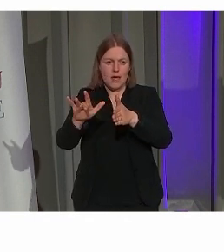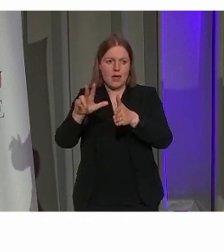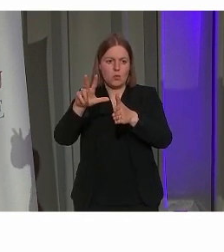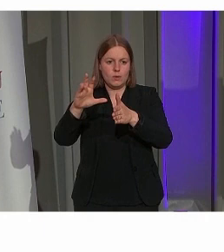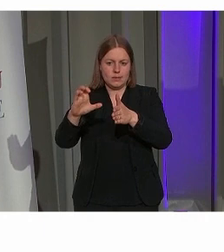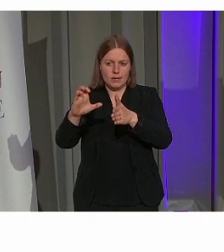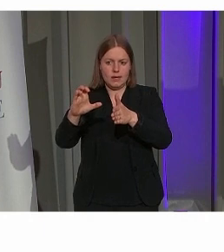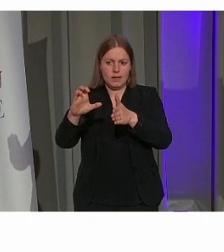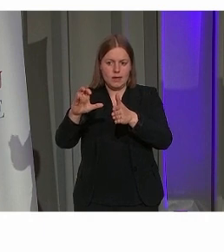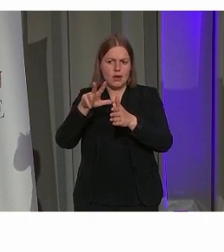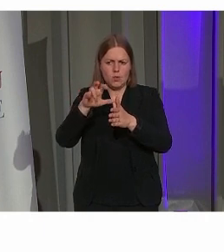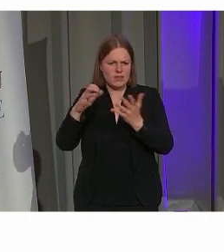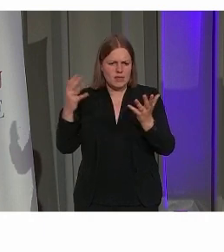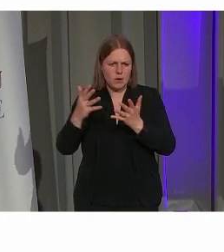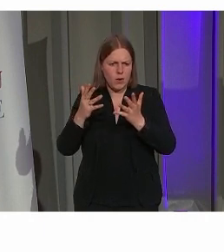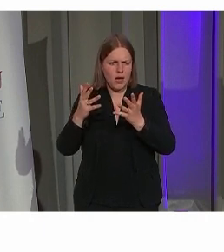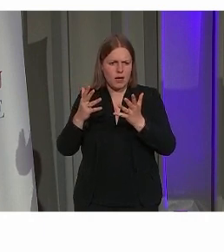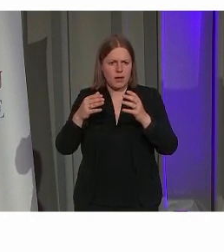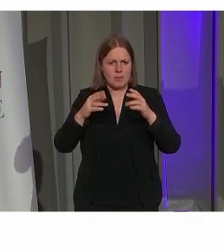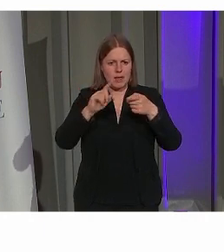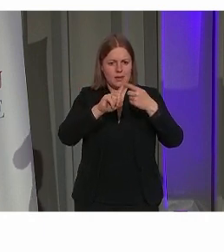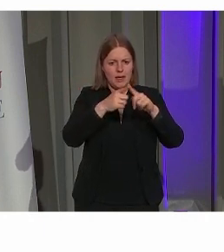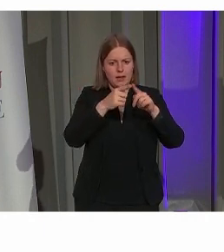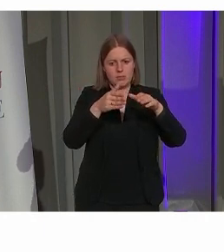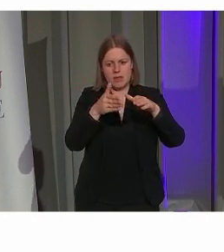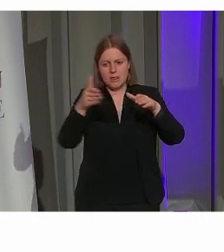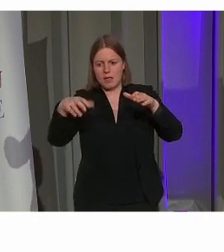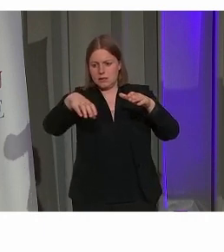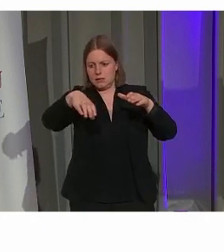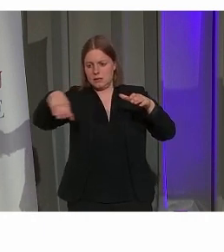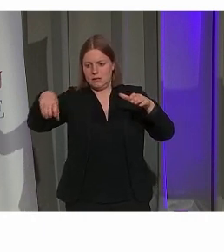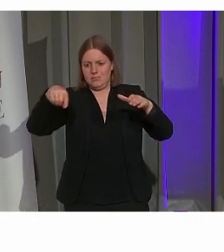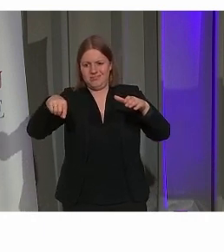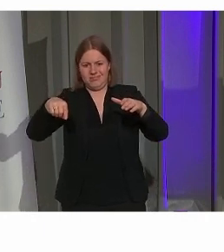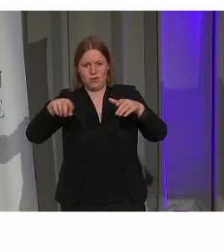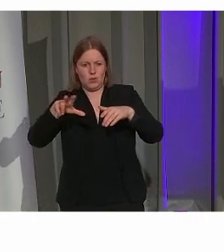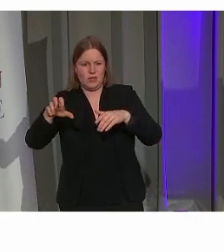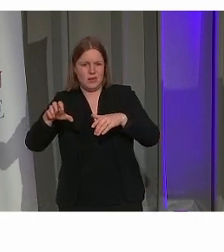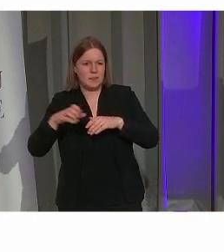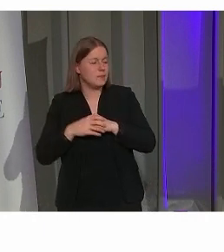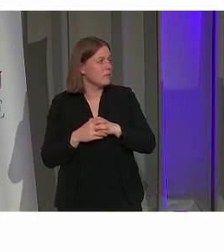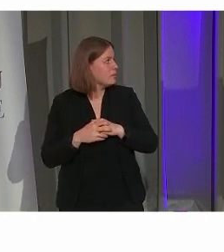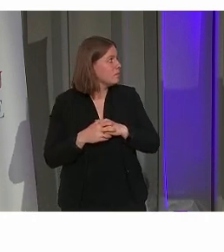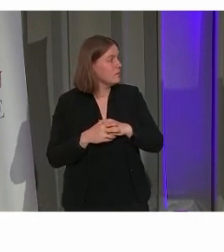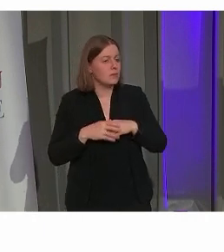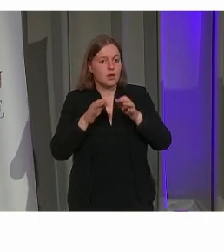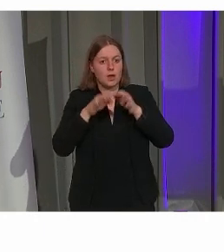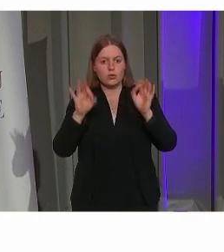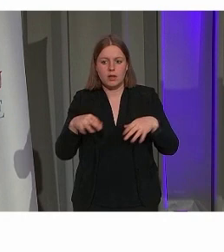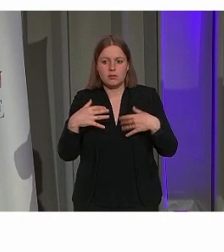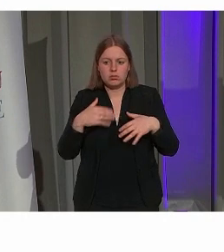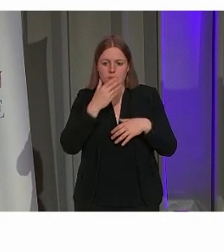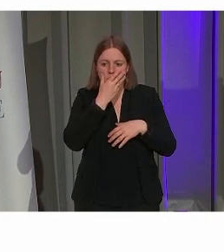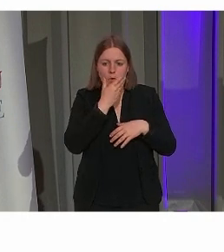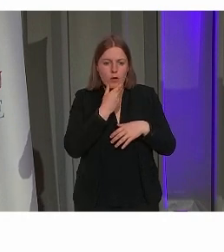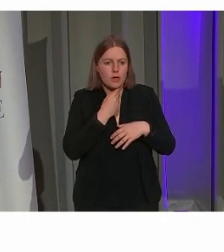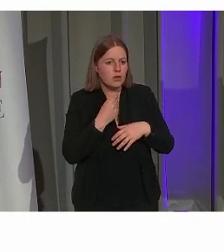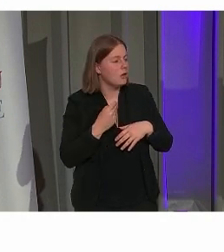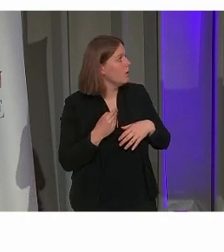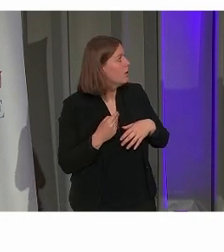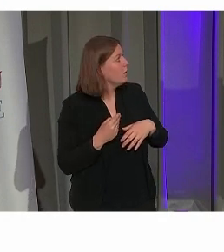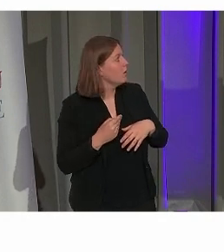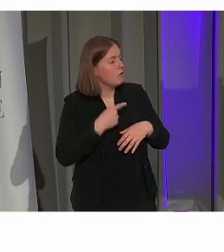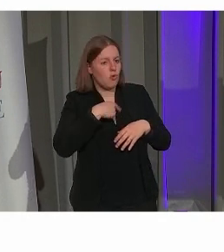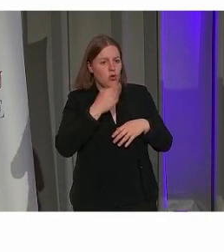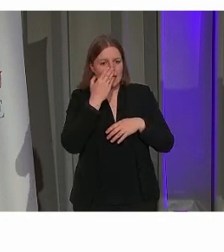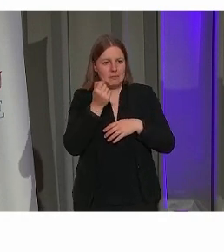path that leads to the sanitary provisions of the church. The result is there. We